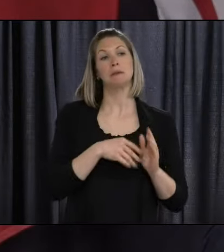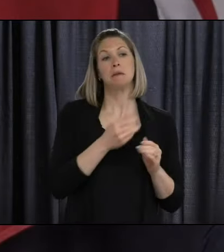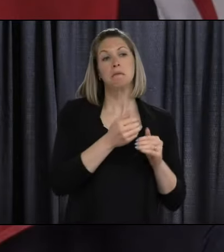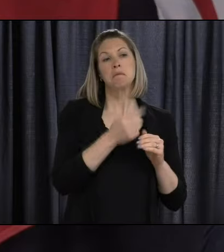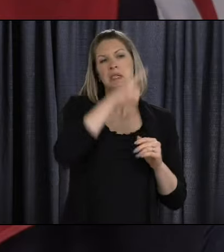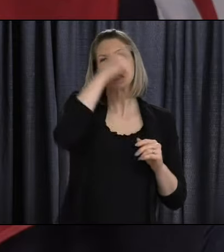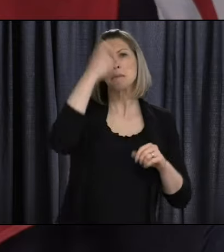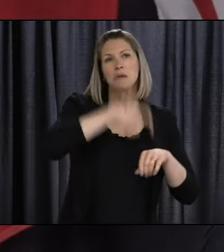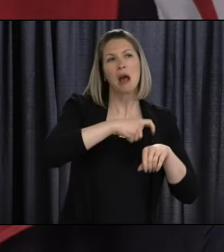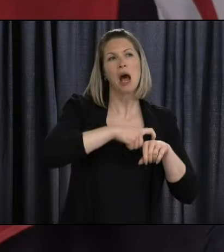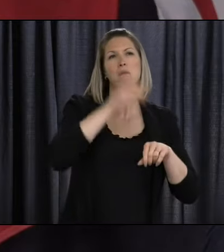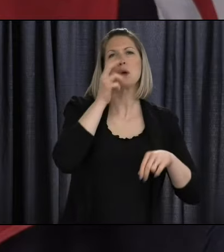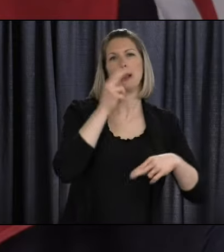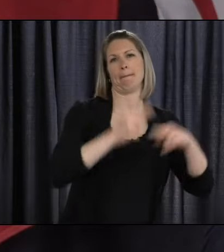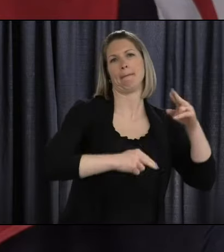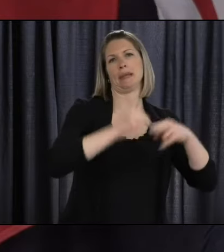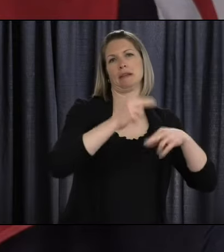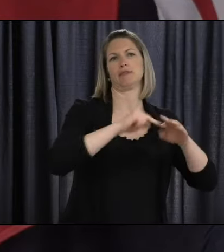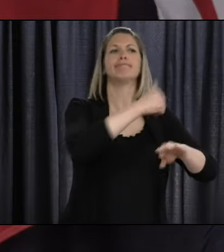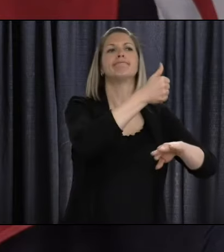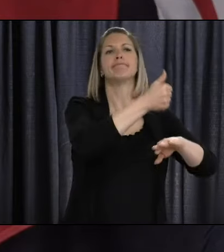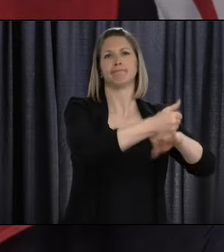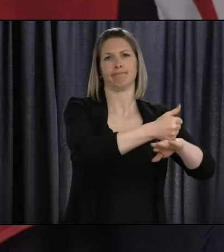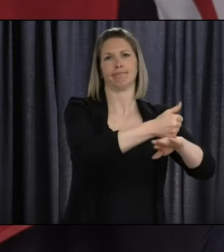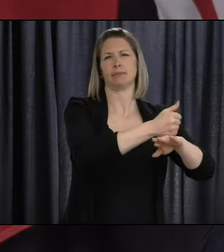months. This is a project that will provide even